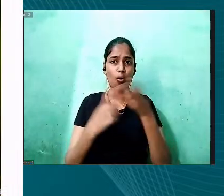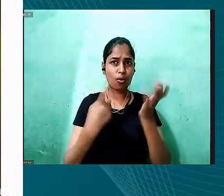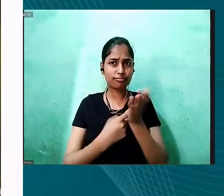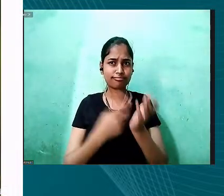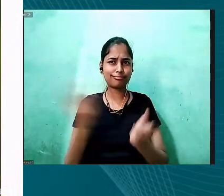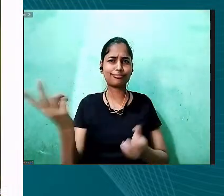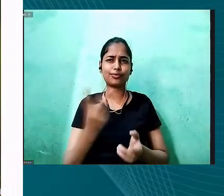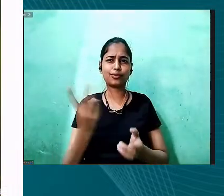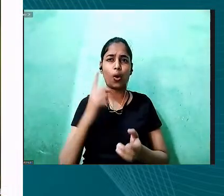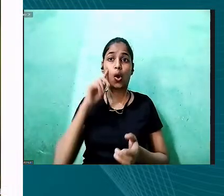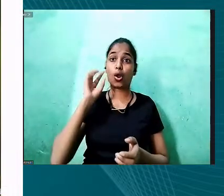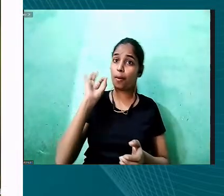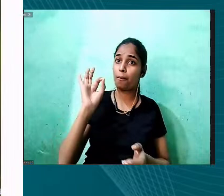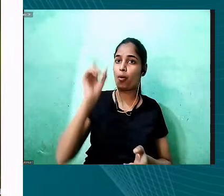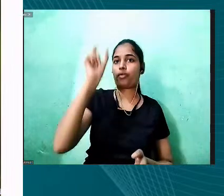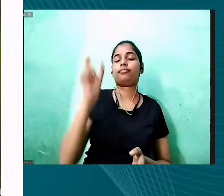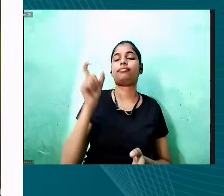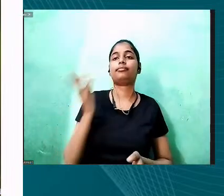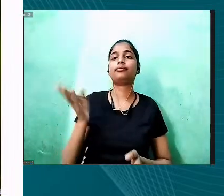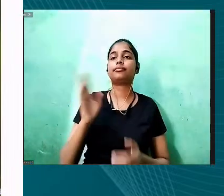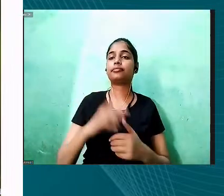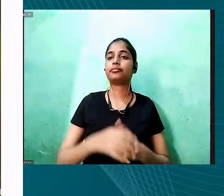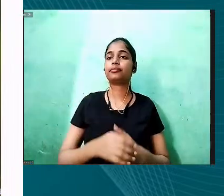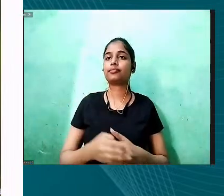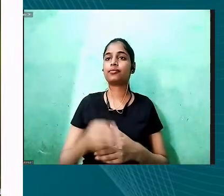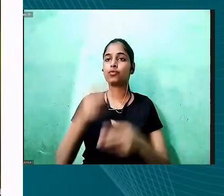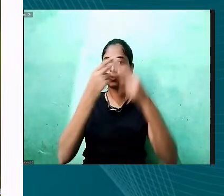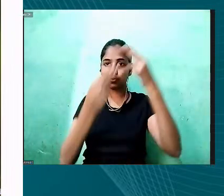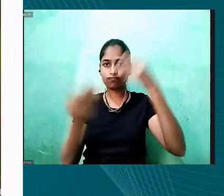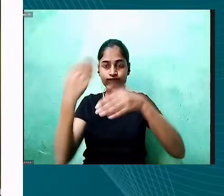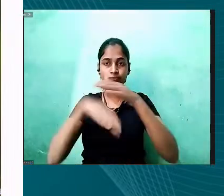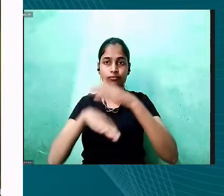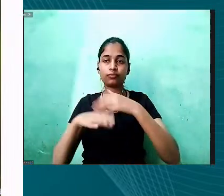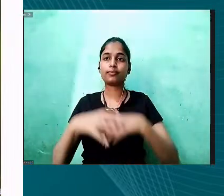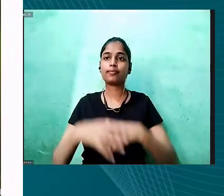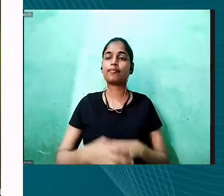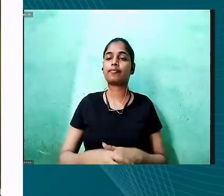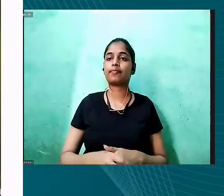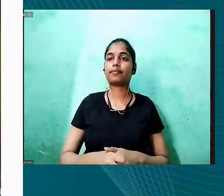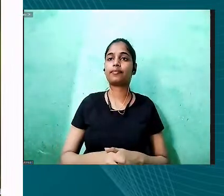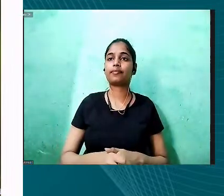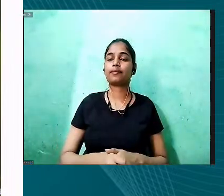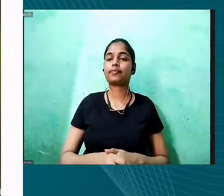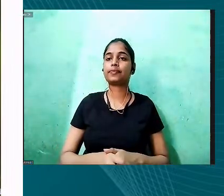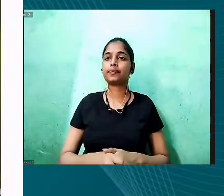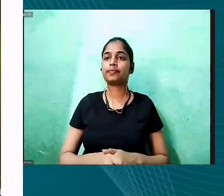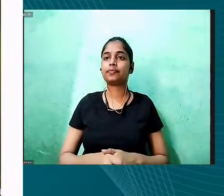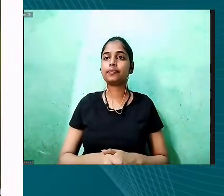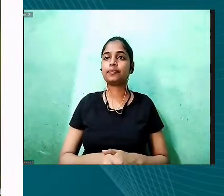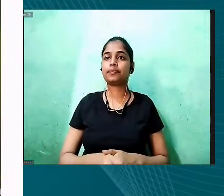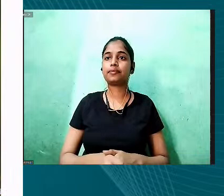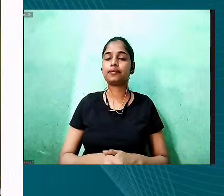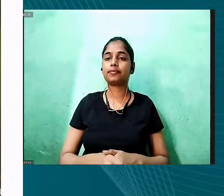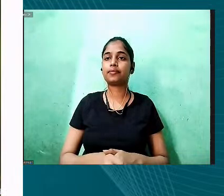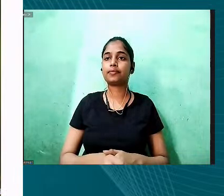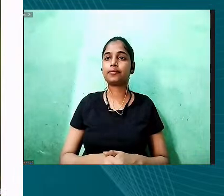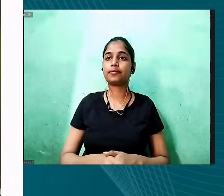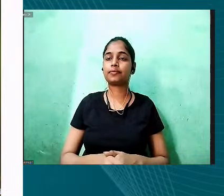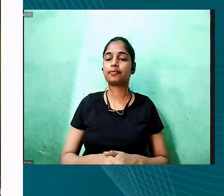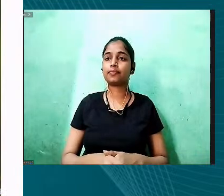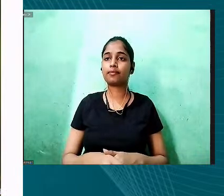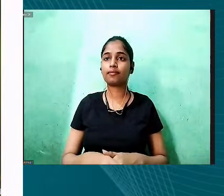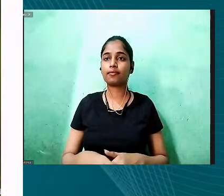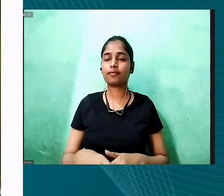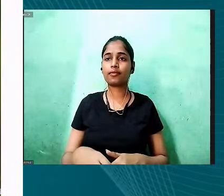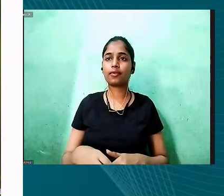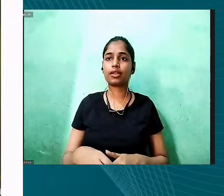itself. You can use these hints and write about the character. And as you know, in the exam, a character sketch